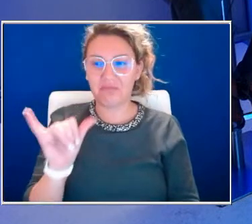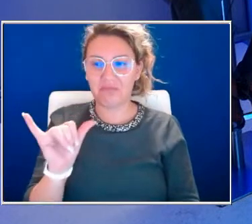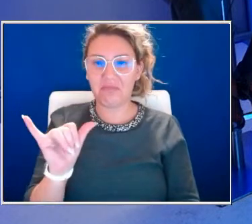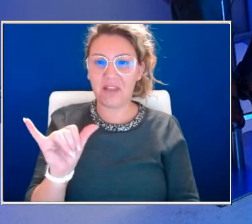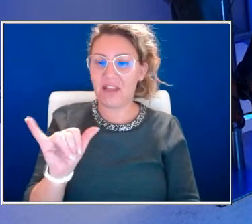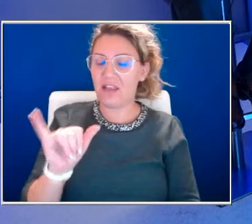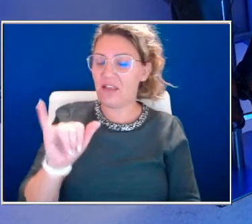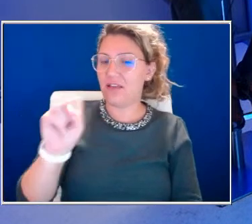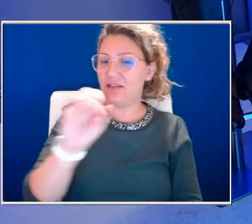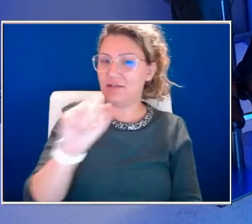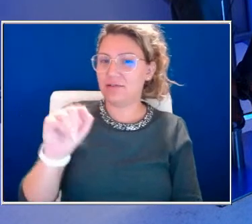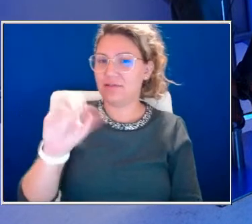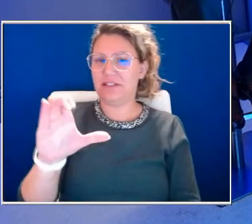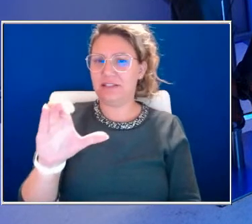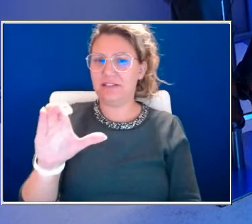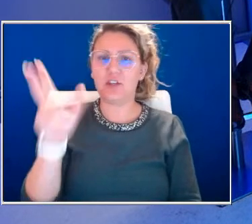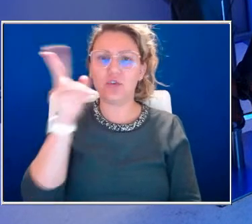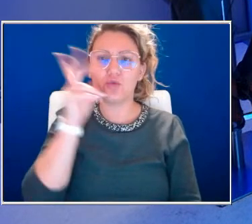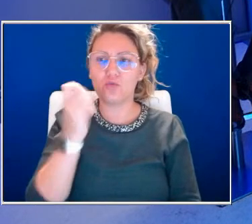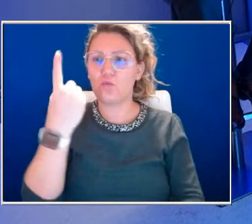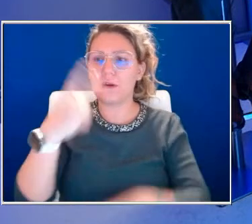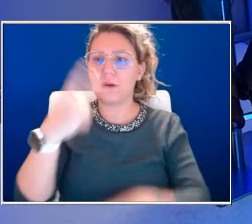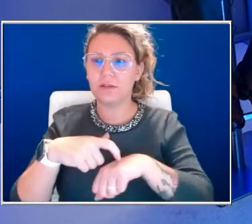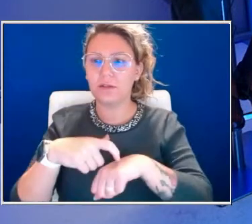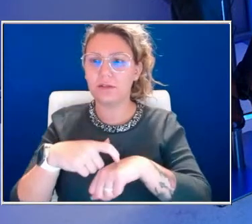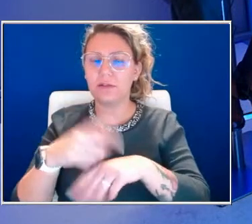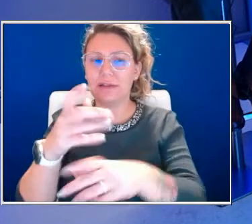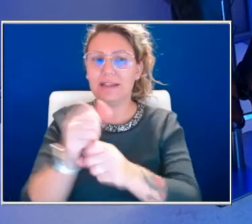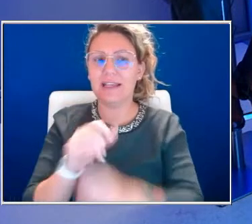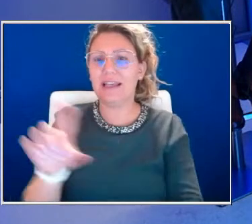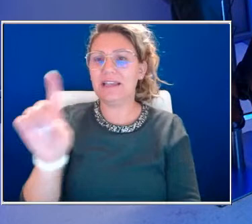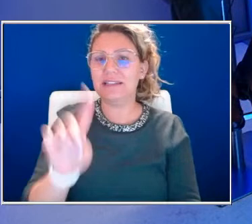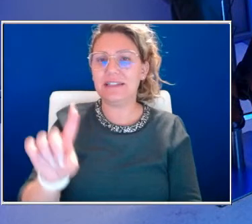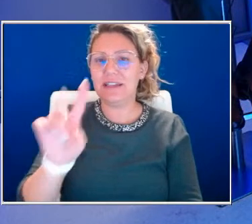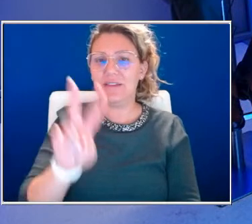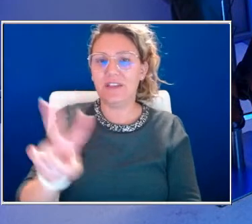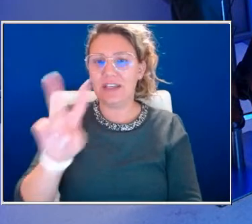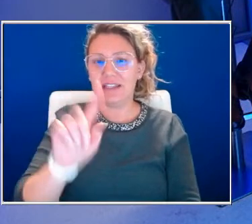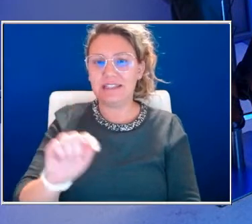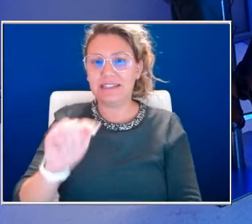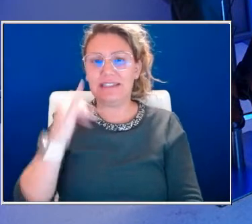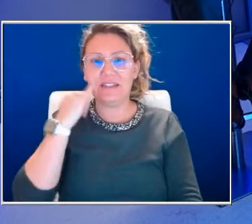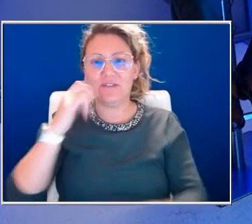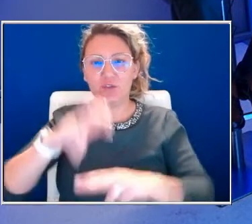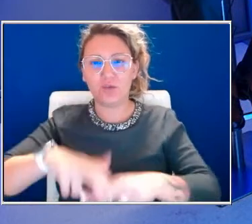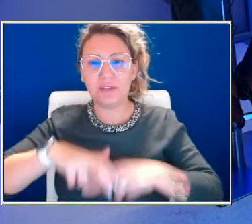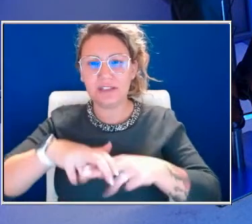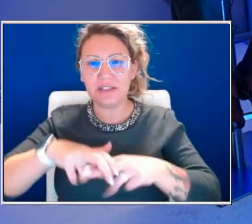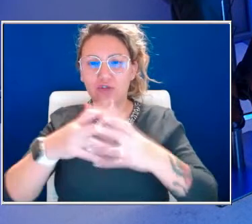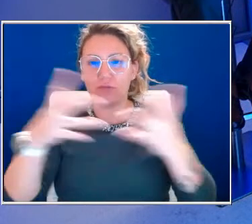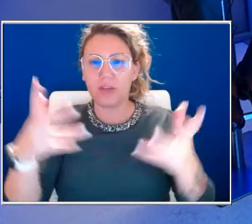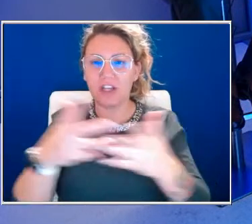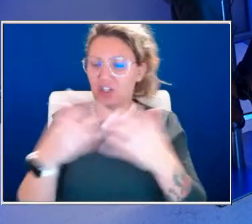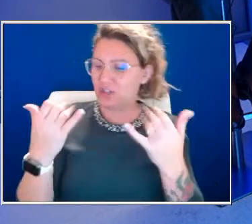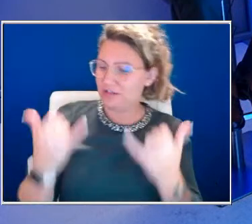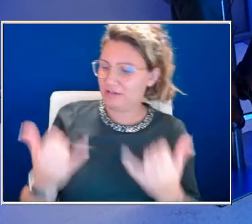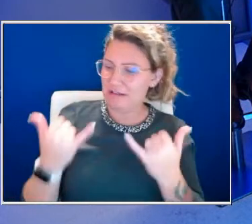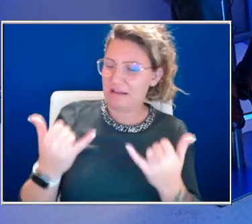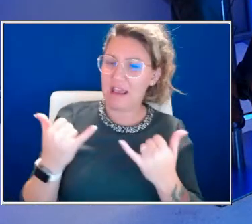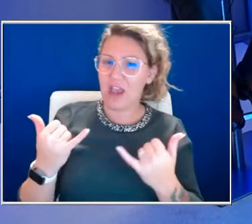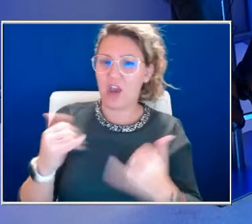heard once you can get DVT if you sit too much. Now I hear you can get varicose veins if you stand too much. So what is